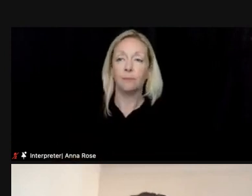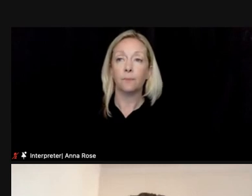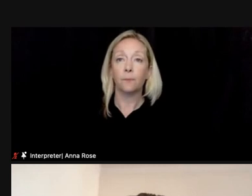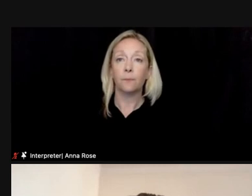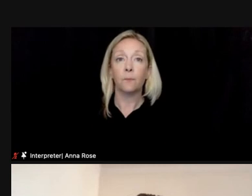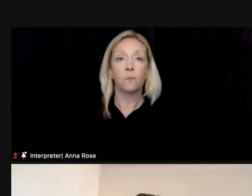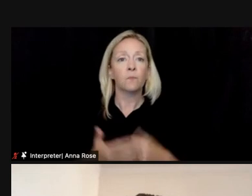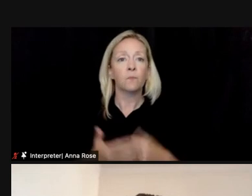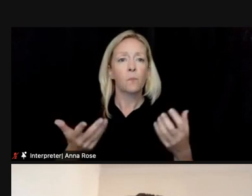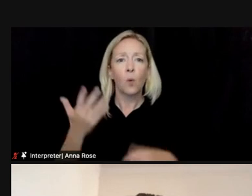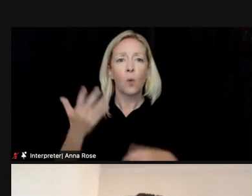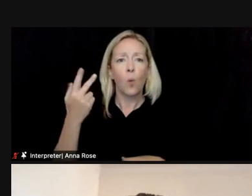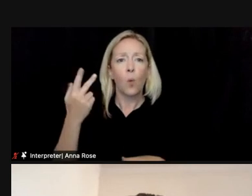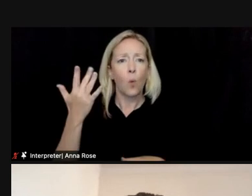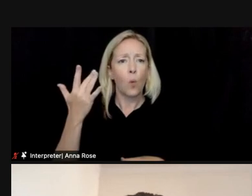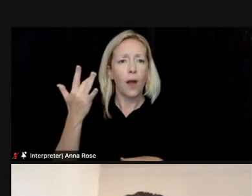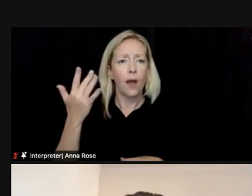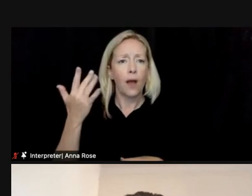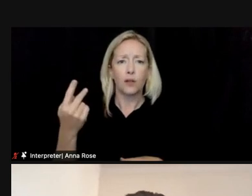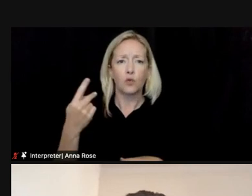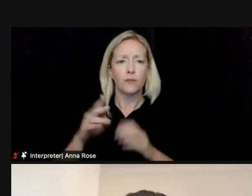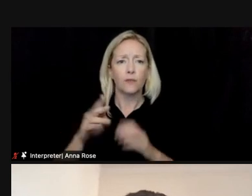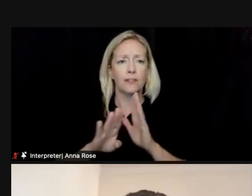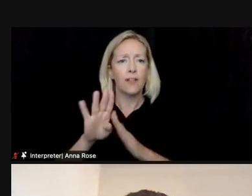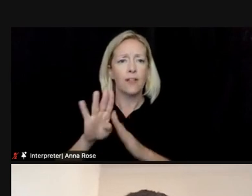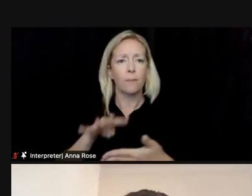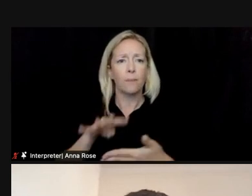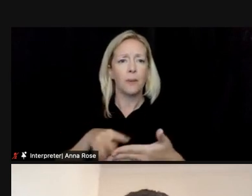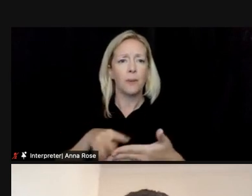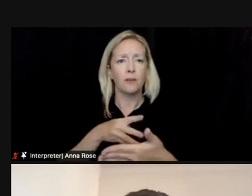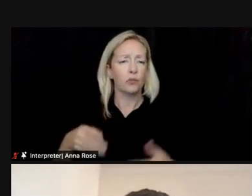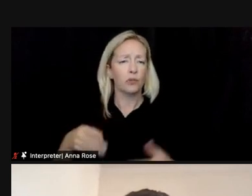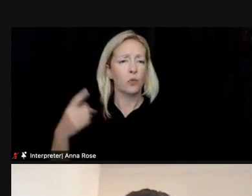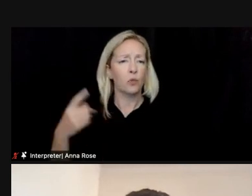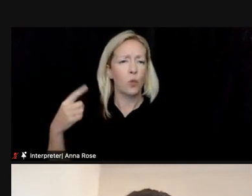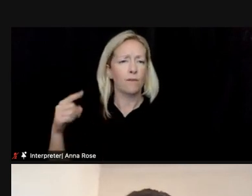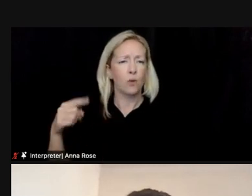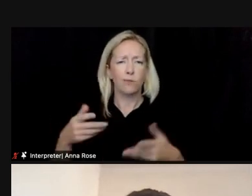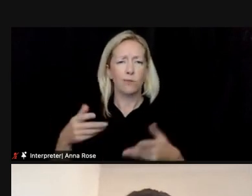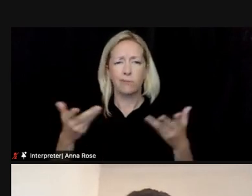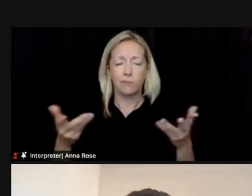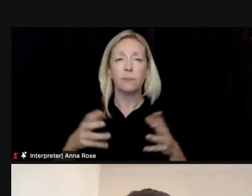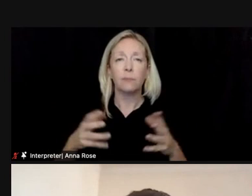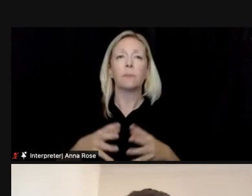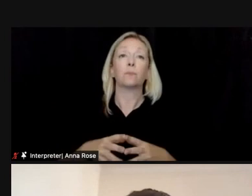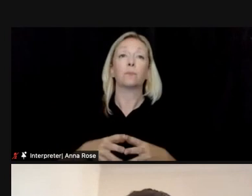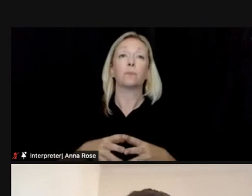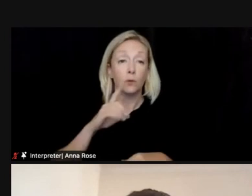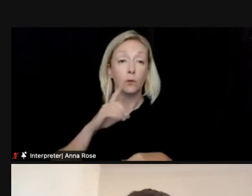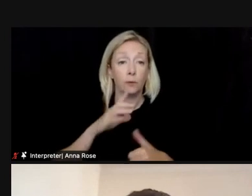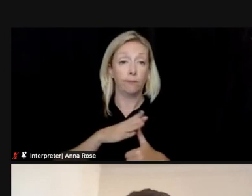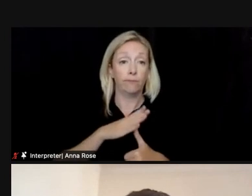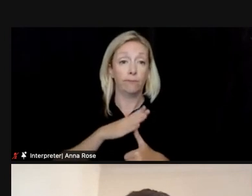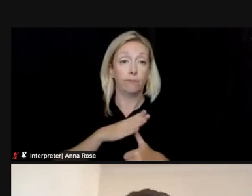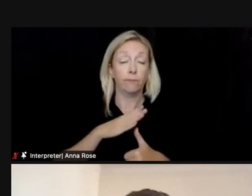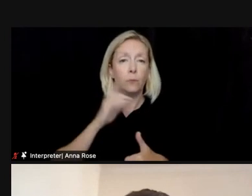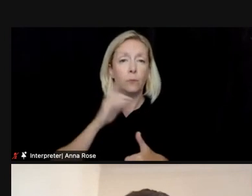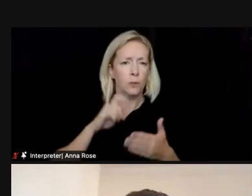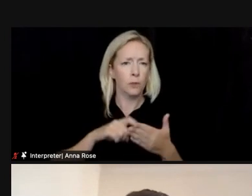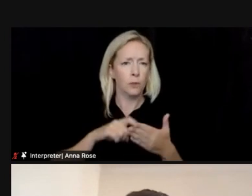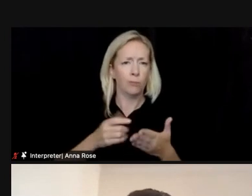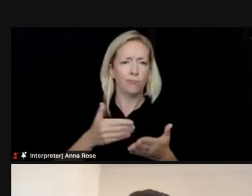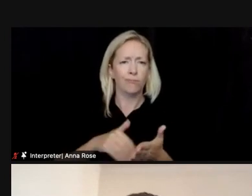So why did we create what we did? Why did we create this matrix that we made? Primarily because we were seeing